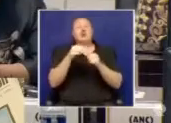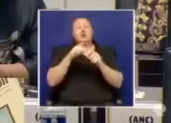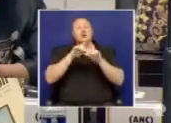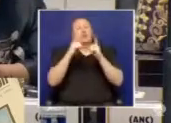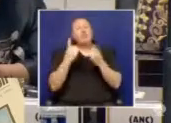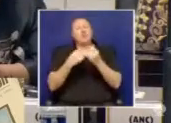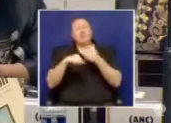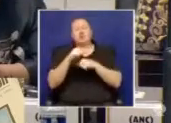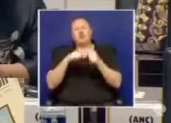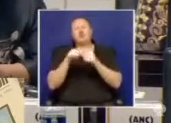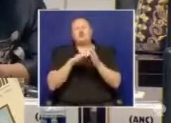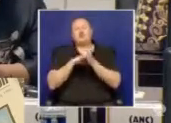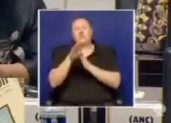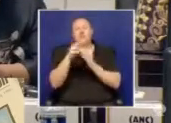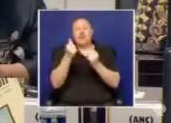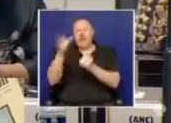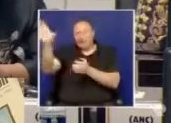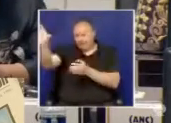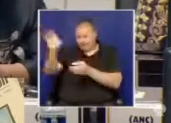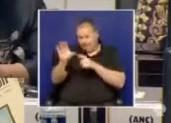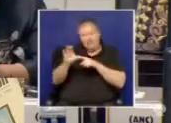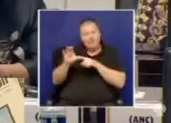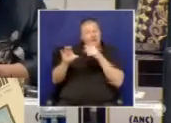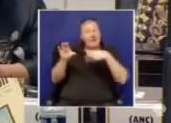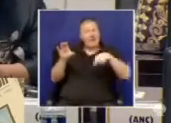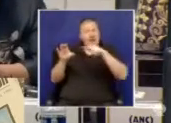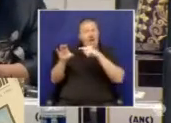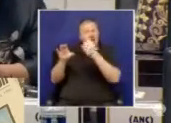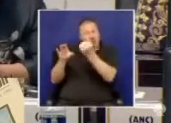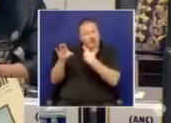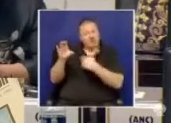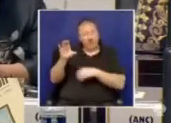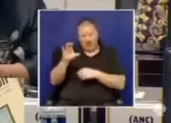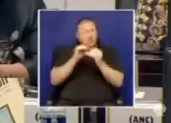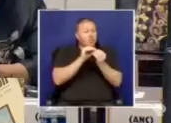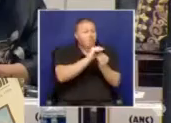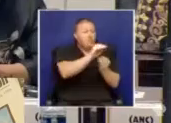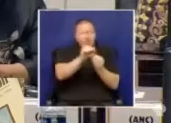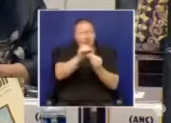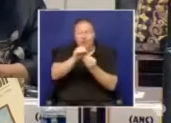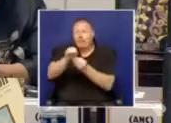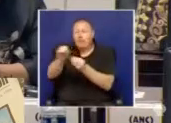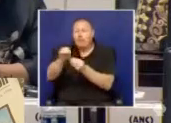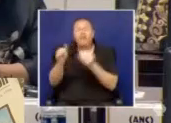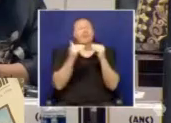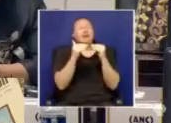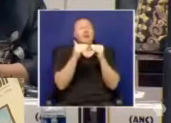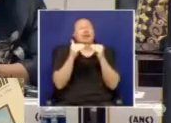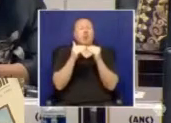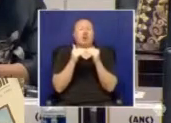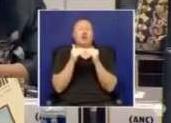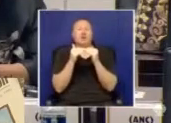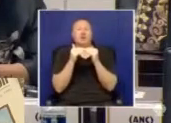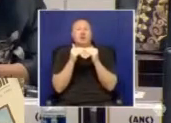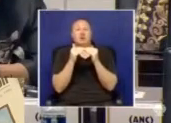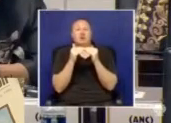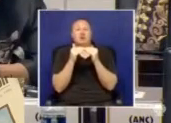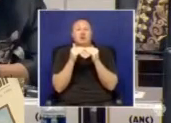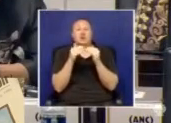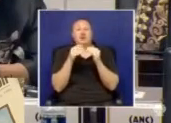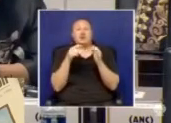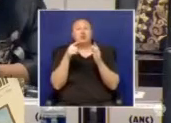we take the money that we get from national, and it is distributed equally according to